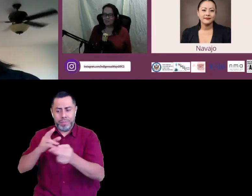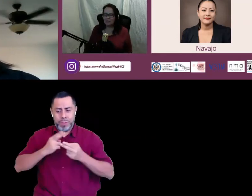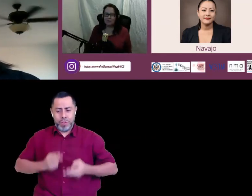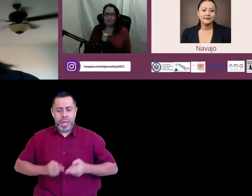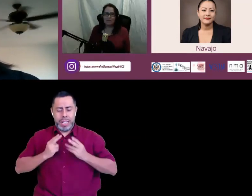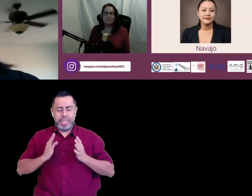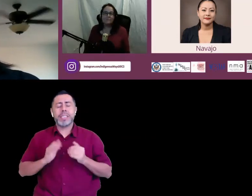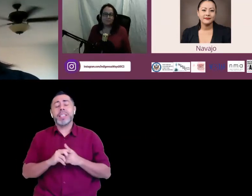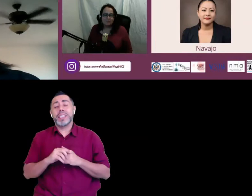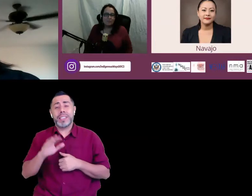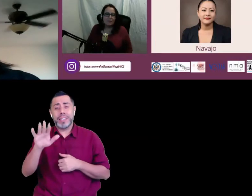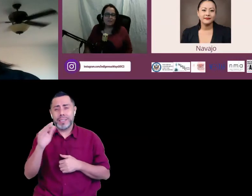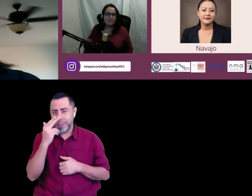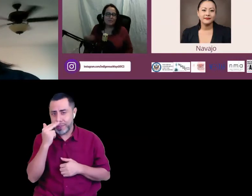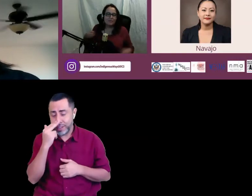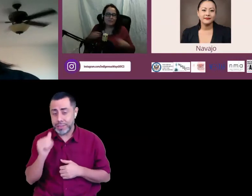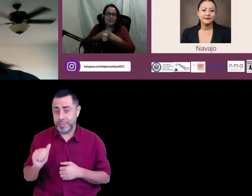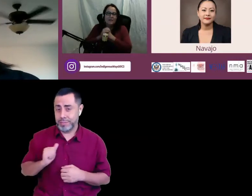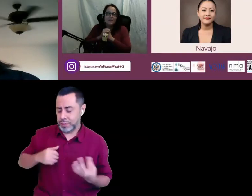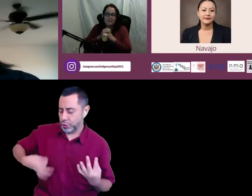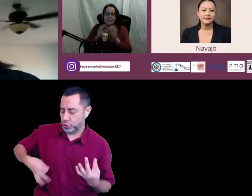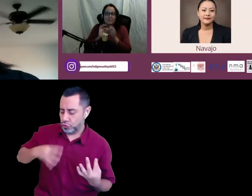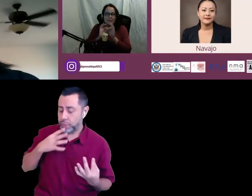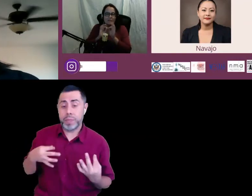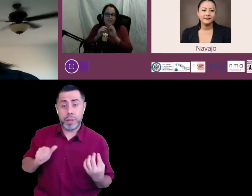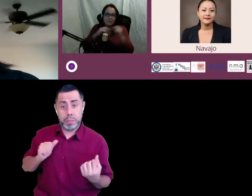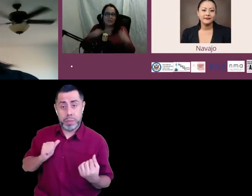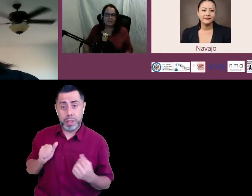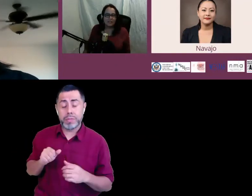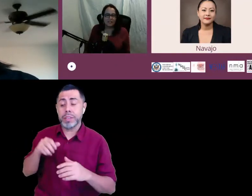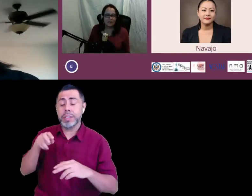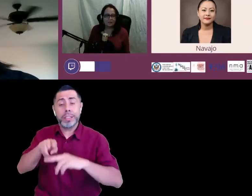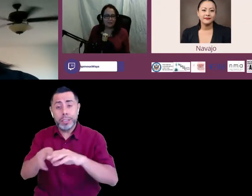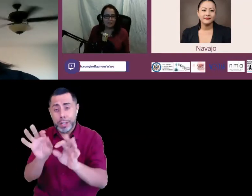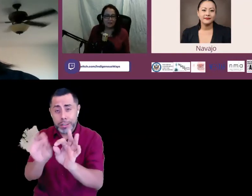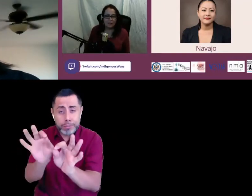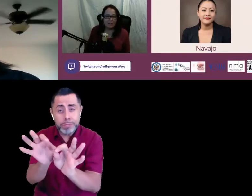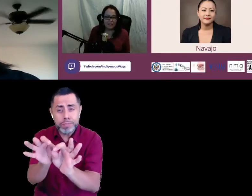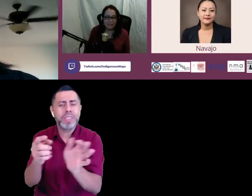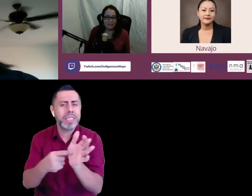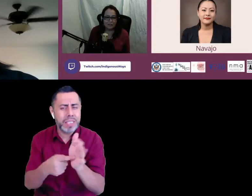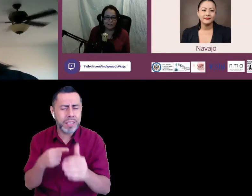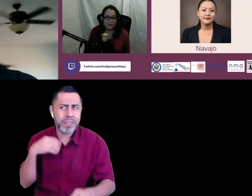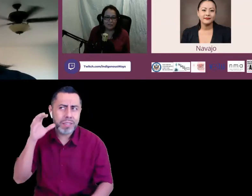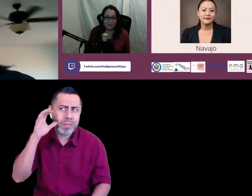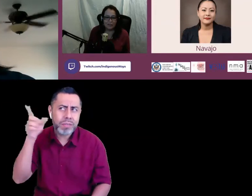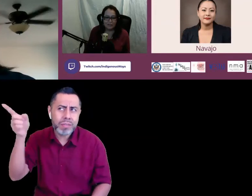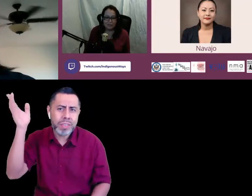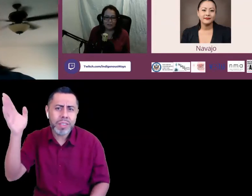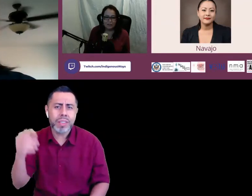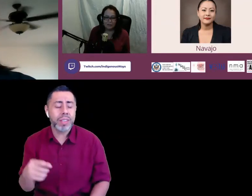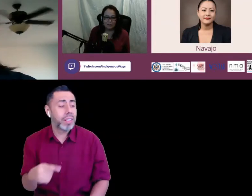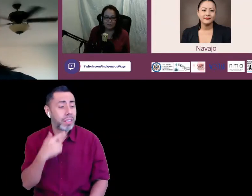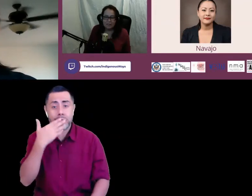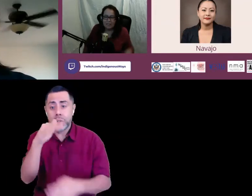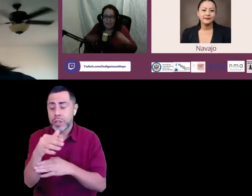classrooms interpreting, sometimes I'm interpreting what the speaker is saying, and they're going, good evening, I'd like to acknowledge traditional caretakers and ancestors for you to